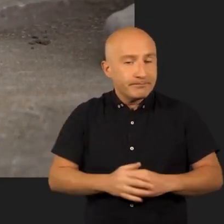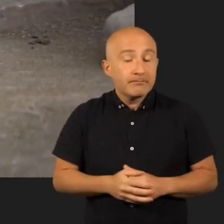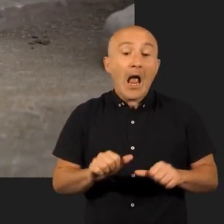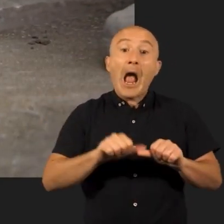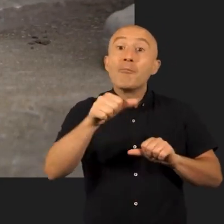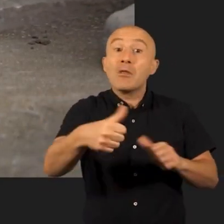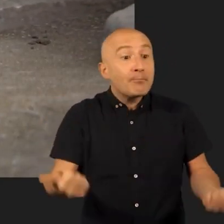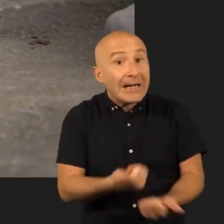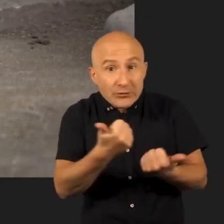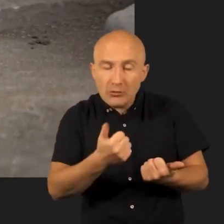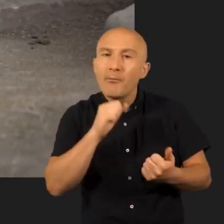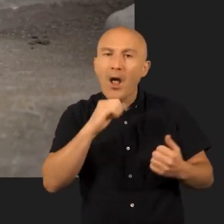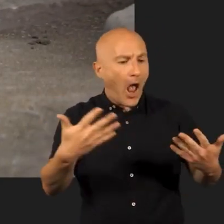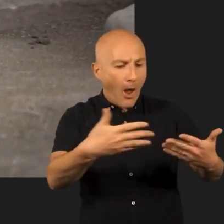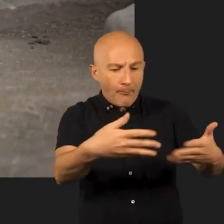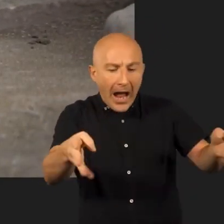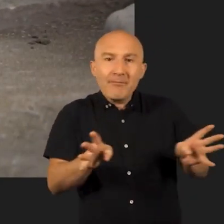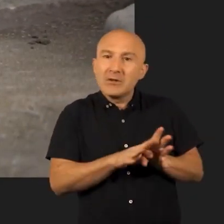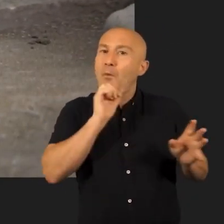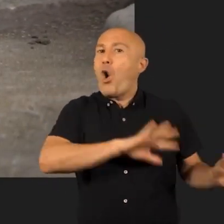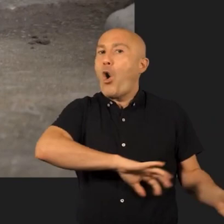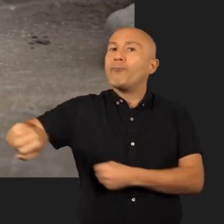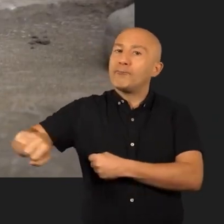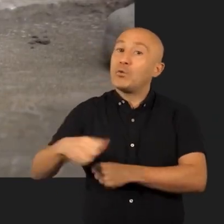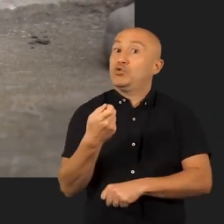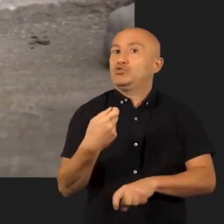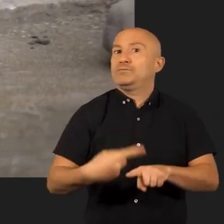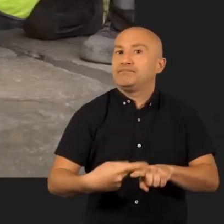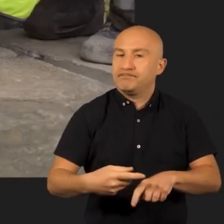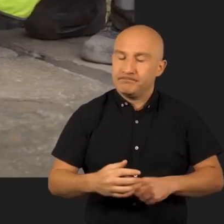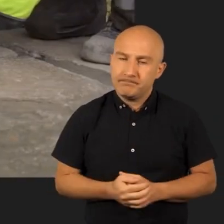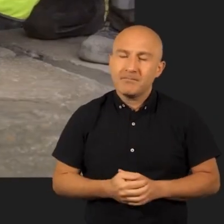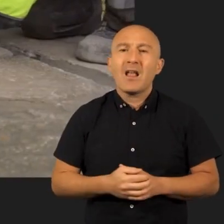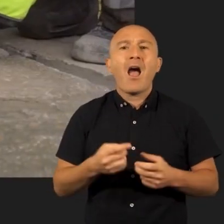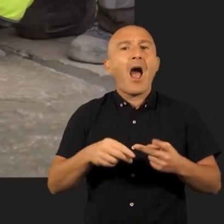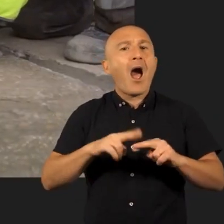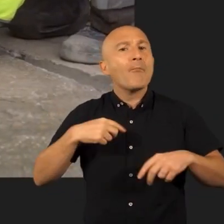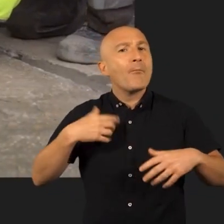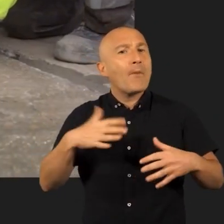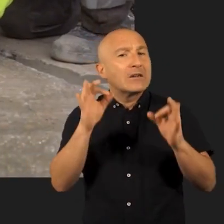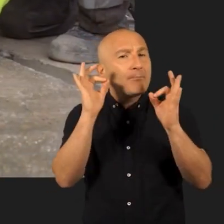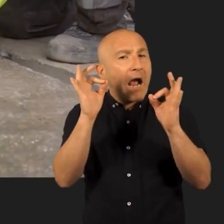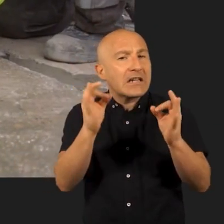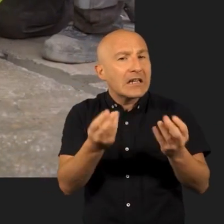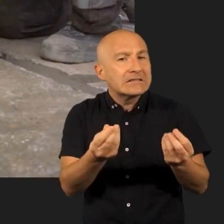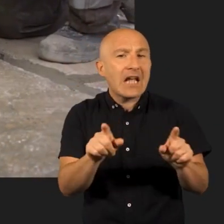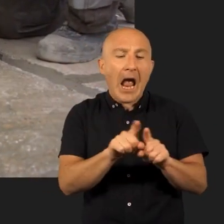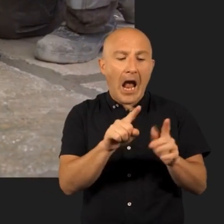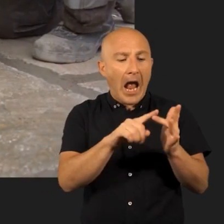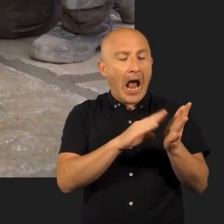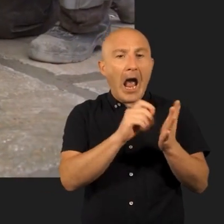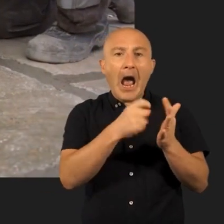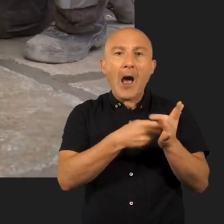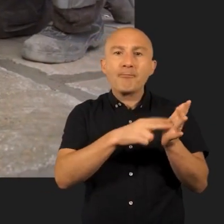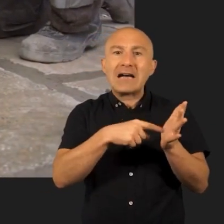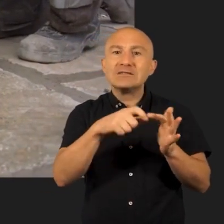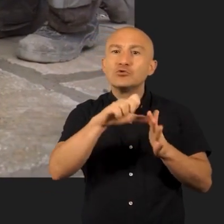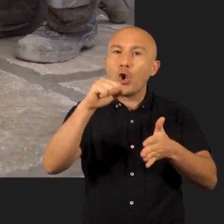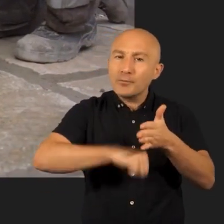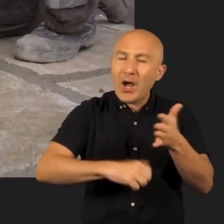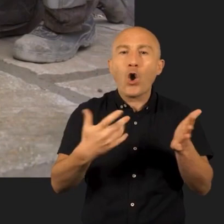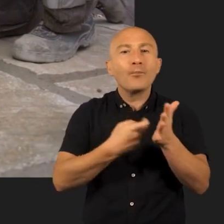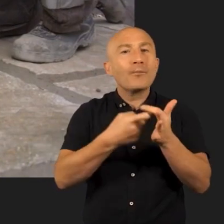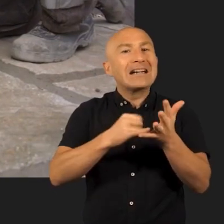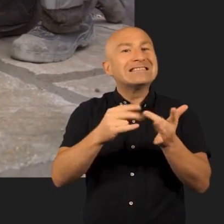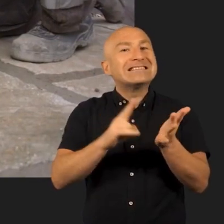complete. After that, we'll remove any barriers as soon as possible. This may take a bit longer if we've had to use specialist materials